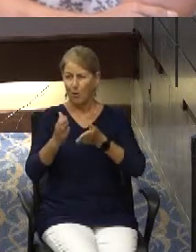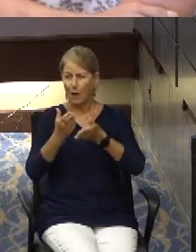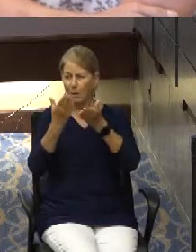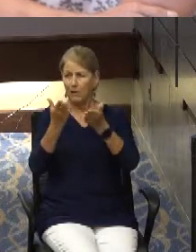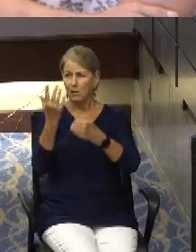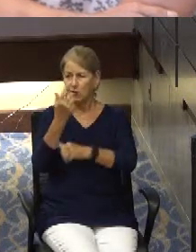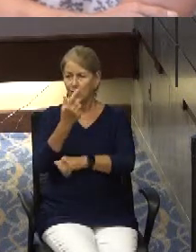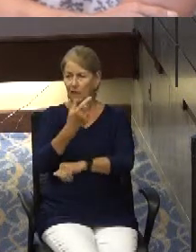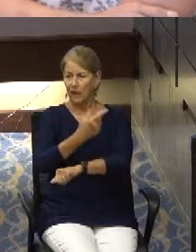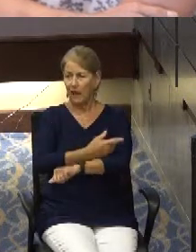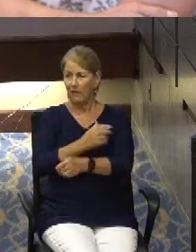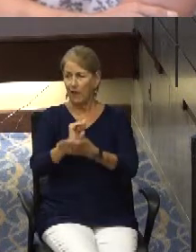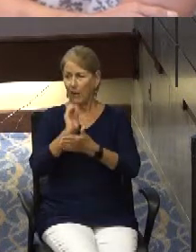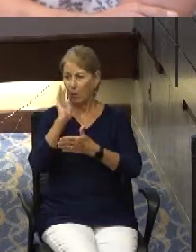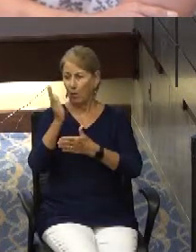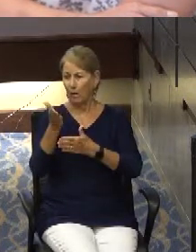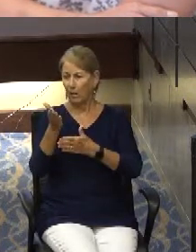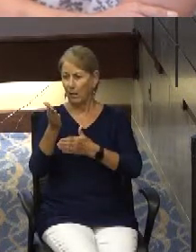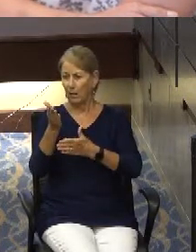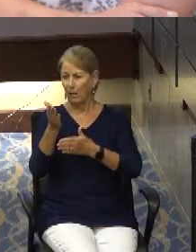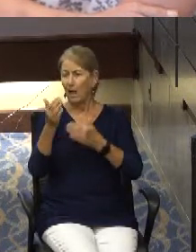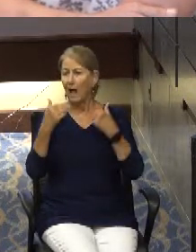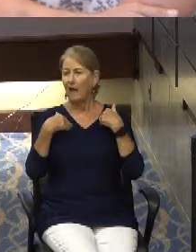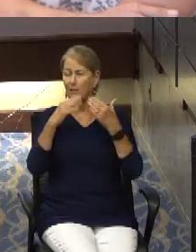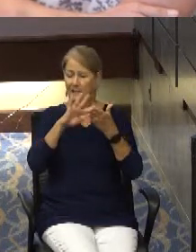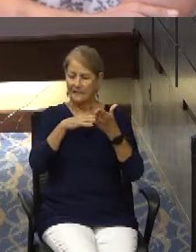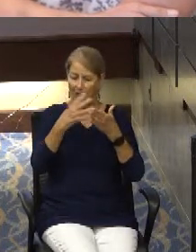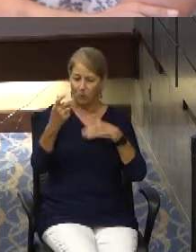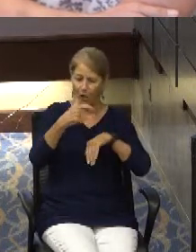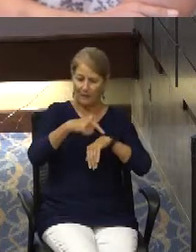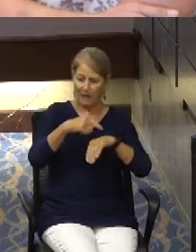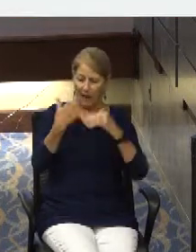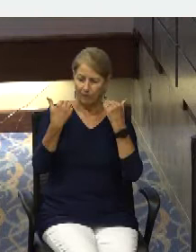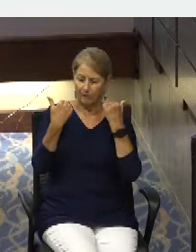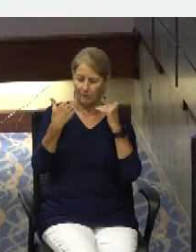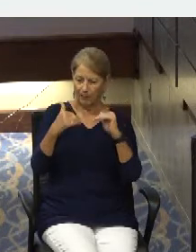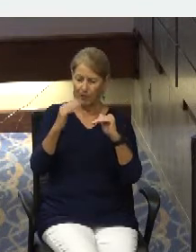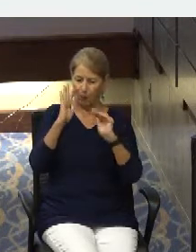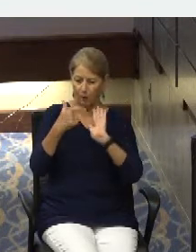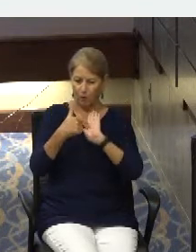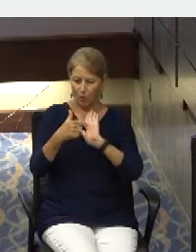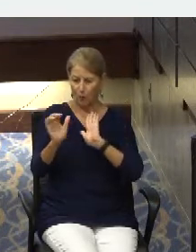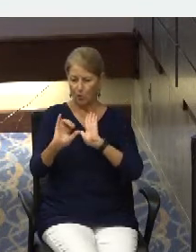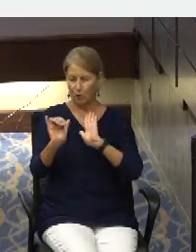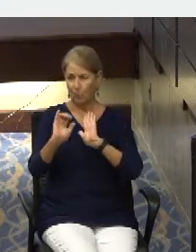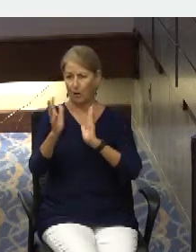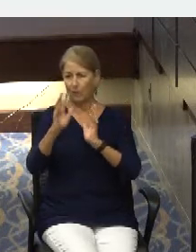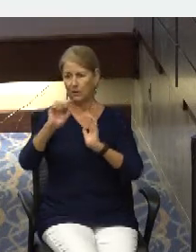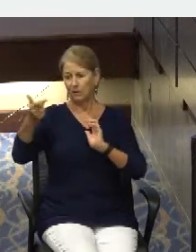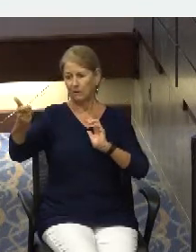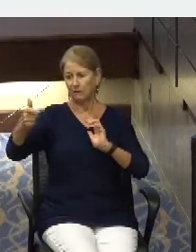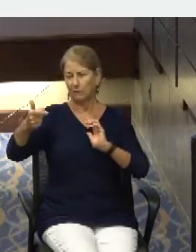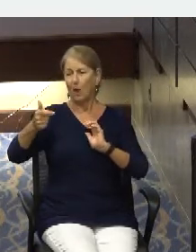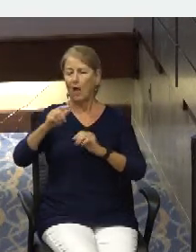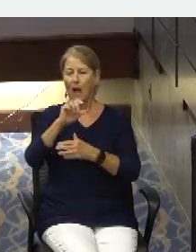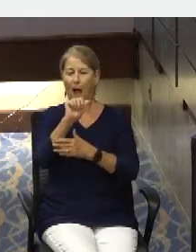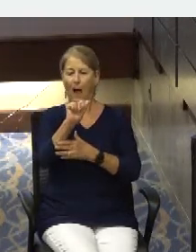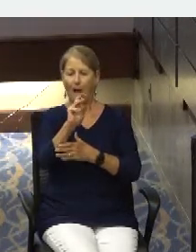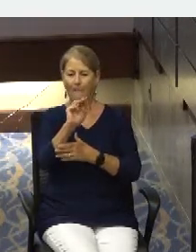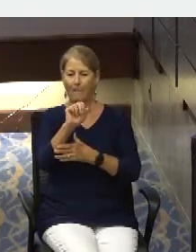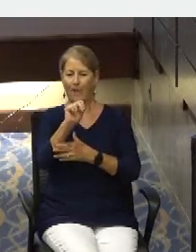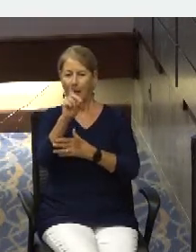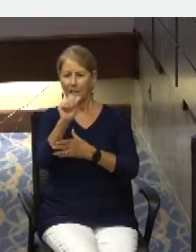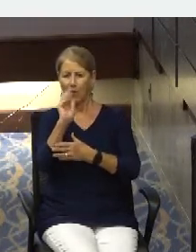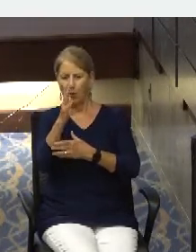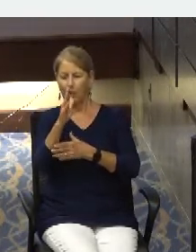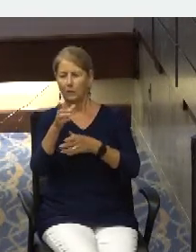that we have a schedule and a timeline that we'll show you here at the end as well. But I'm going to go ahead and turn it over to Amanda that's going to describe this wonderful project